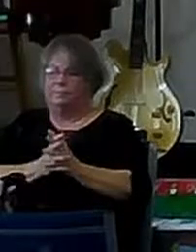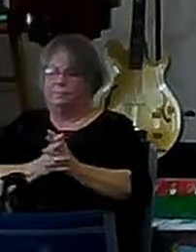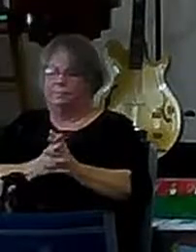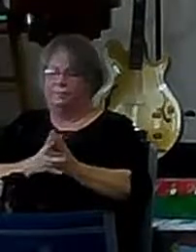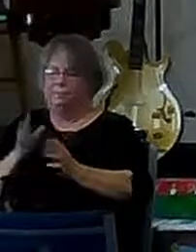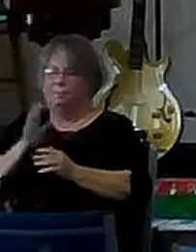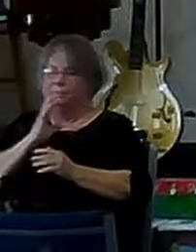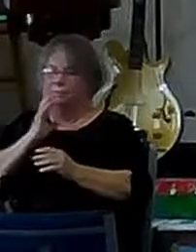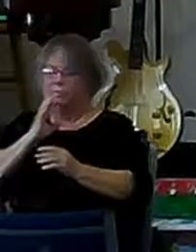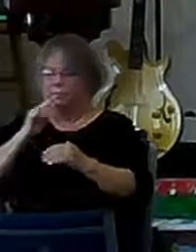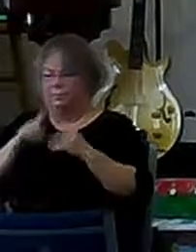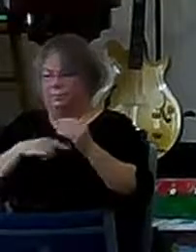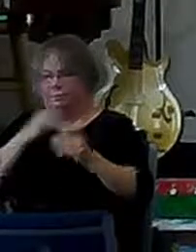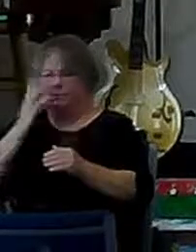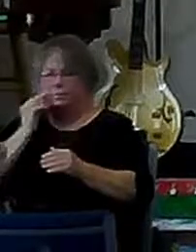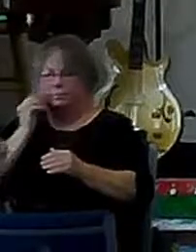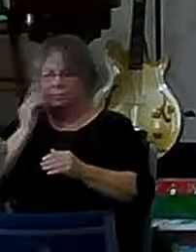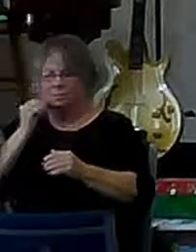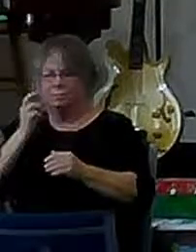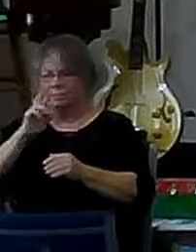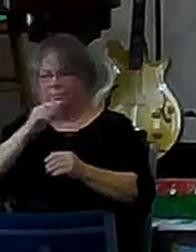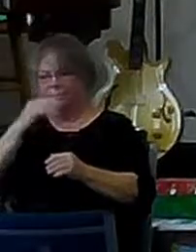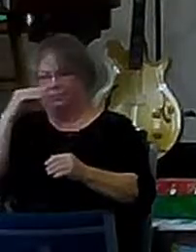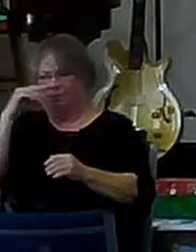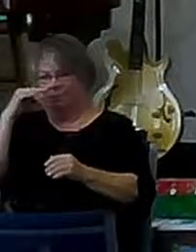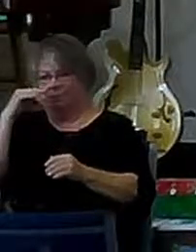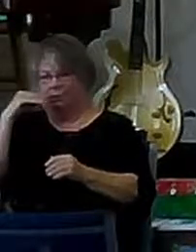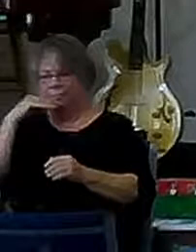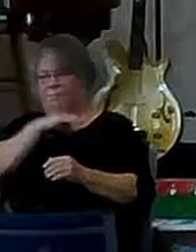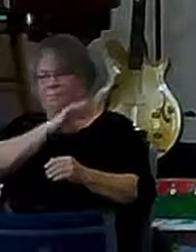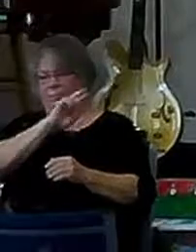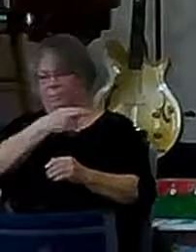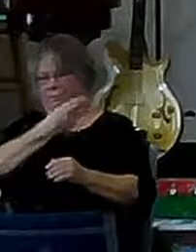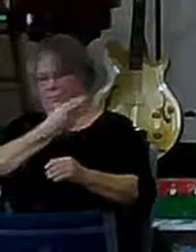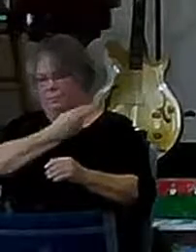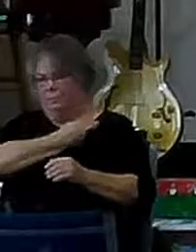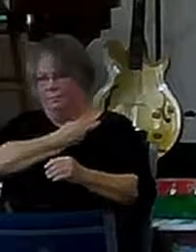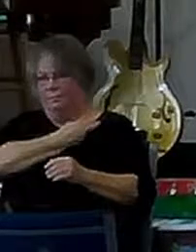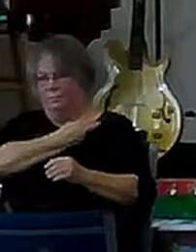significant about what Mormonism does believe and teach.